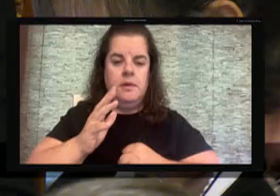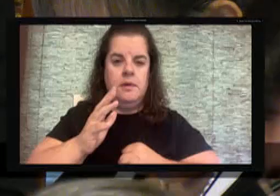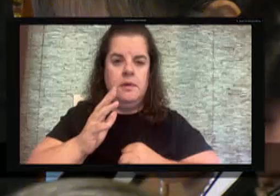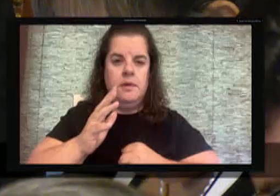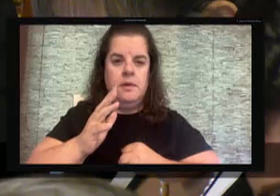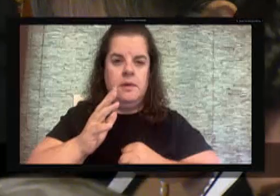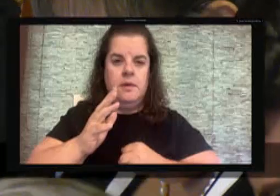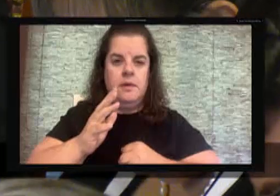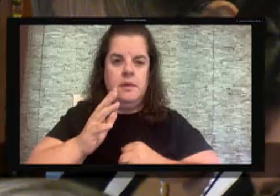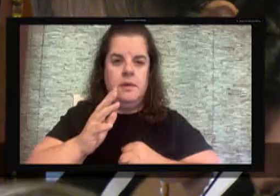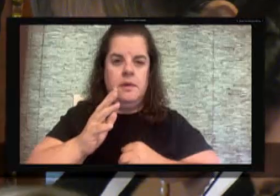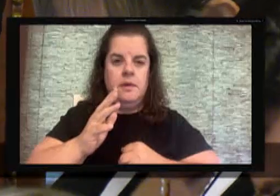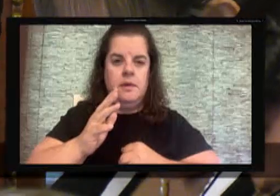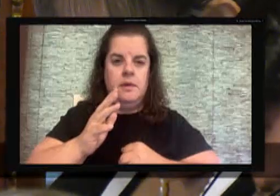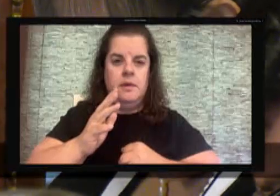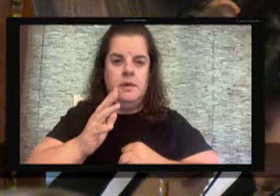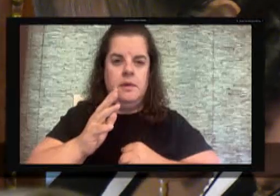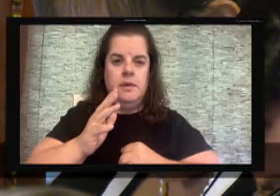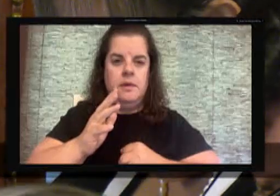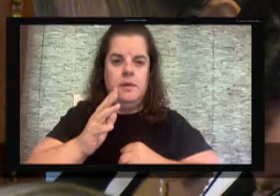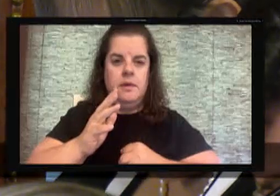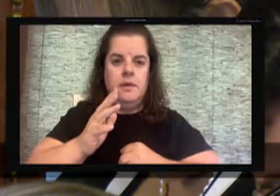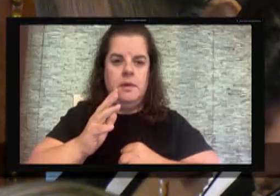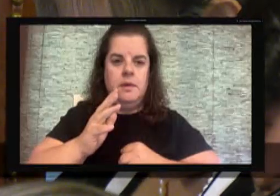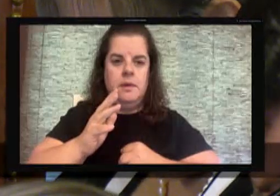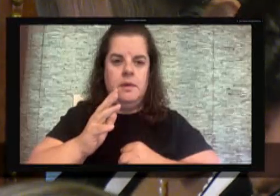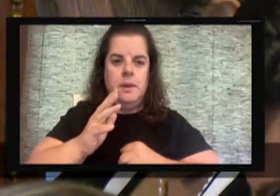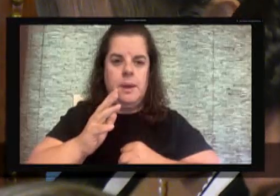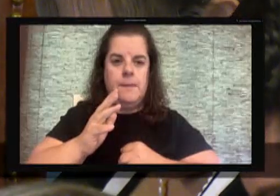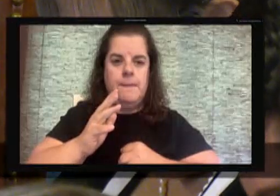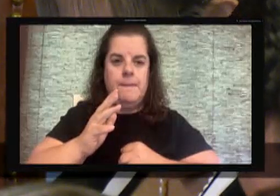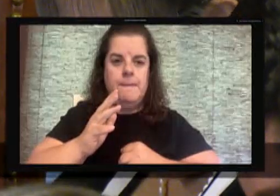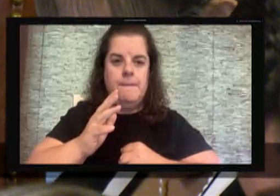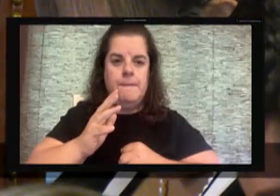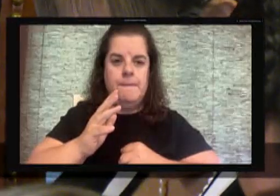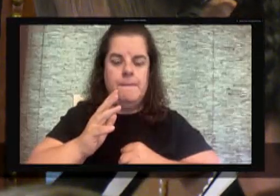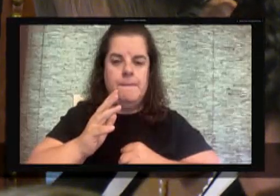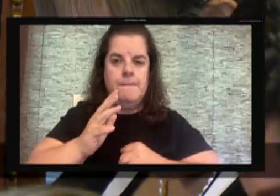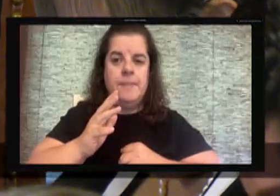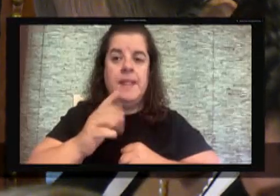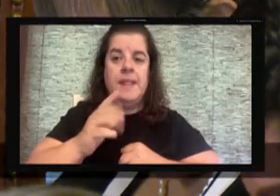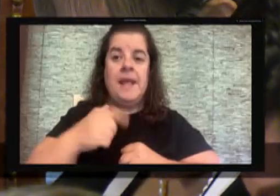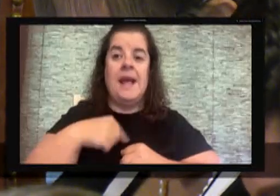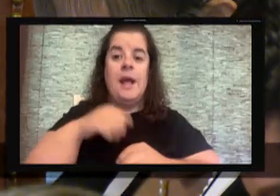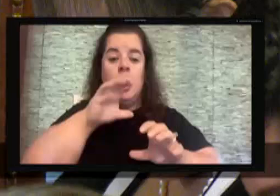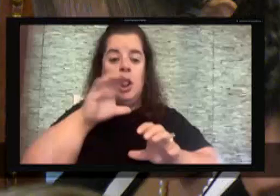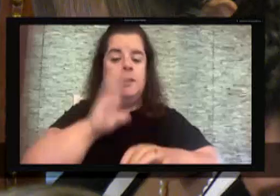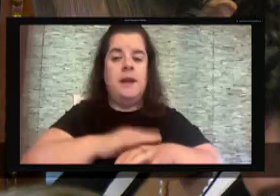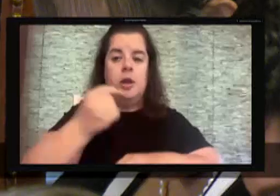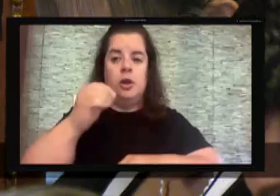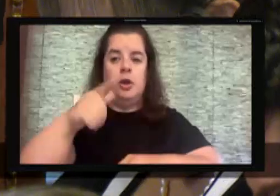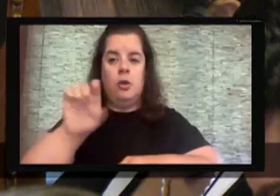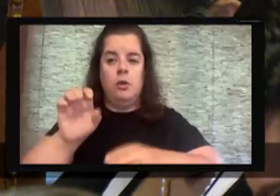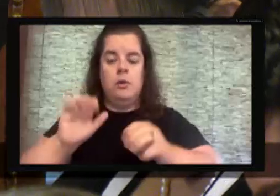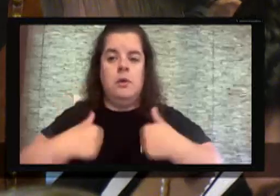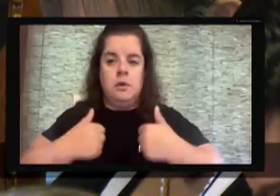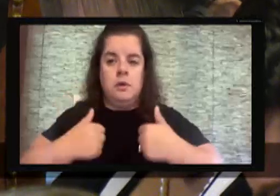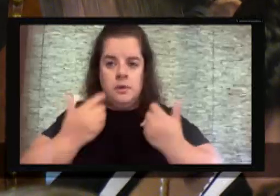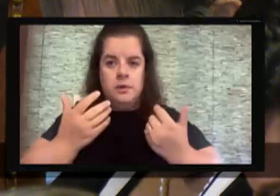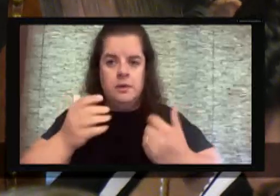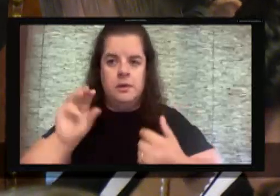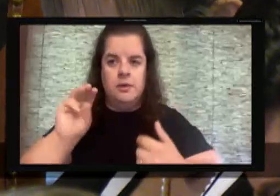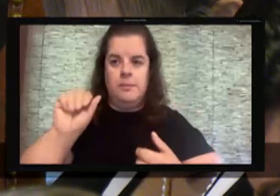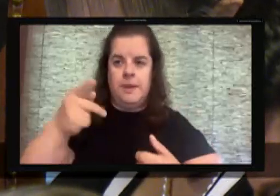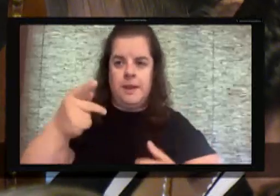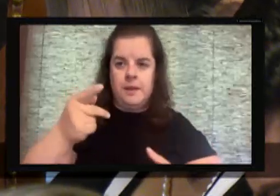question on Zero Mansion Street. I looked that up on Google Maps and nothing came up. I just want to make sure that the